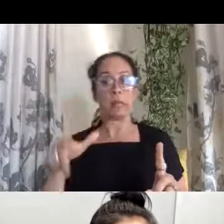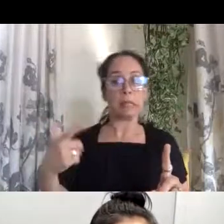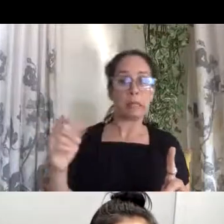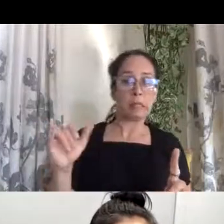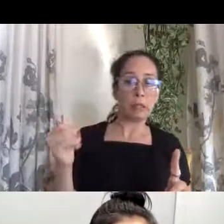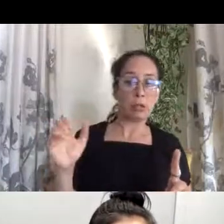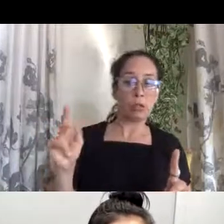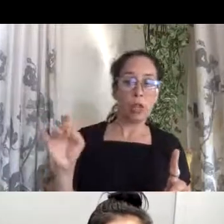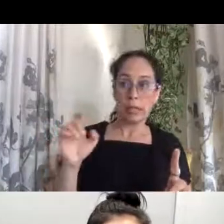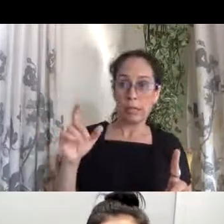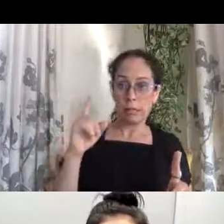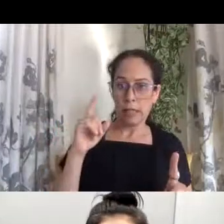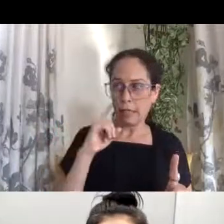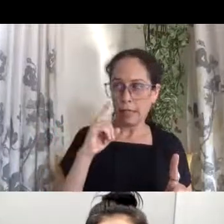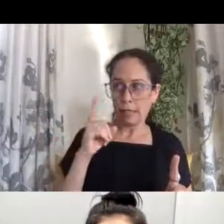Jackie, I think.